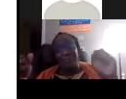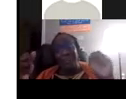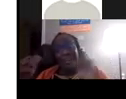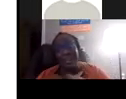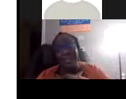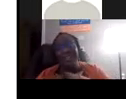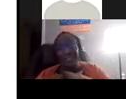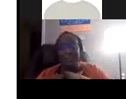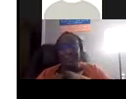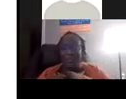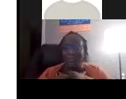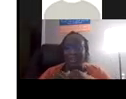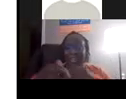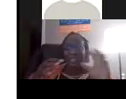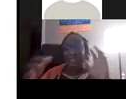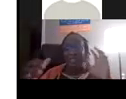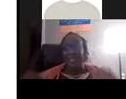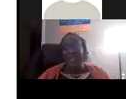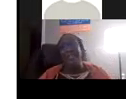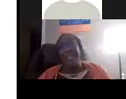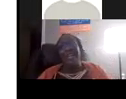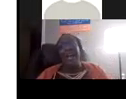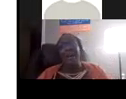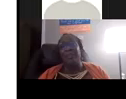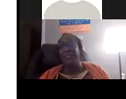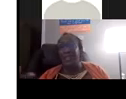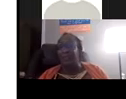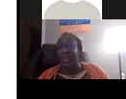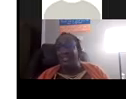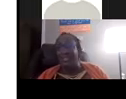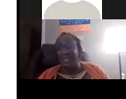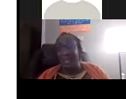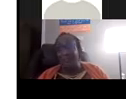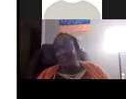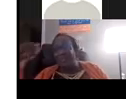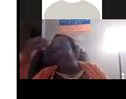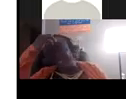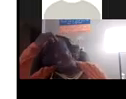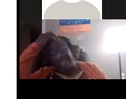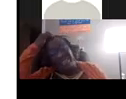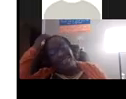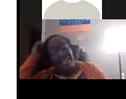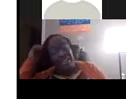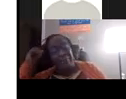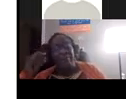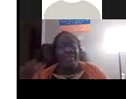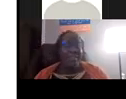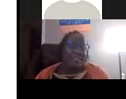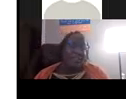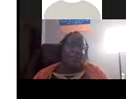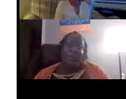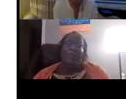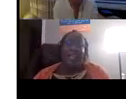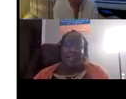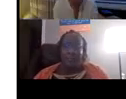skepticism or suspicion, right? Sure. Amen. Like, I want to see what actually happens first, right? Amen.